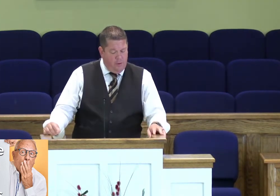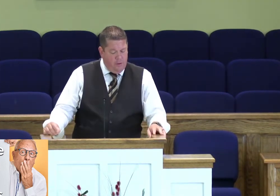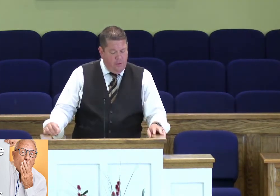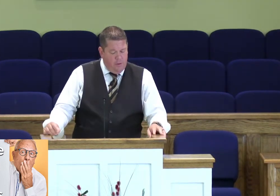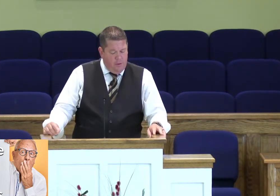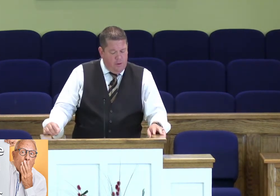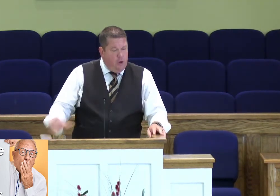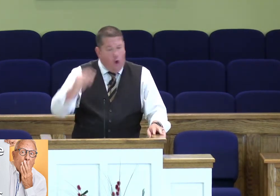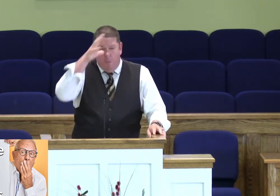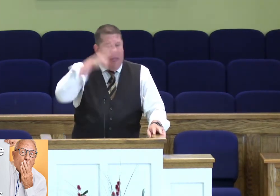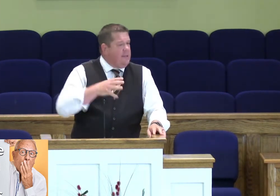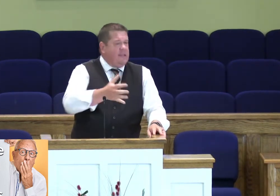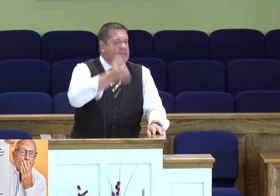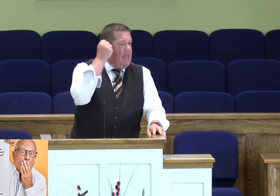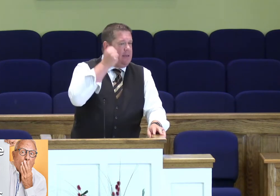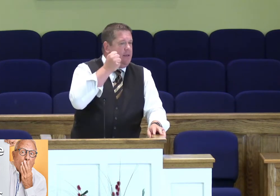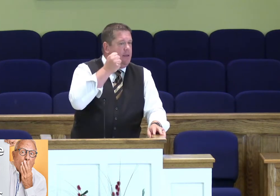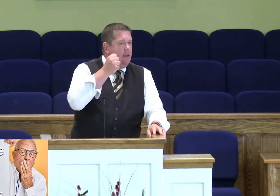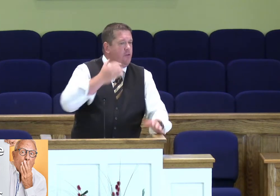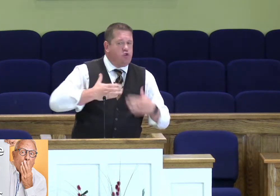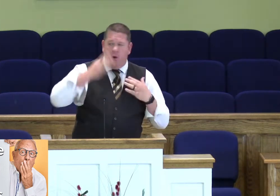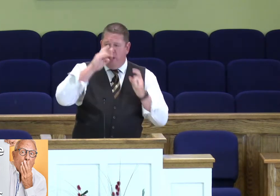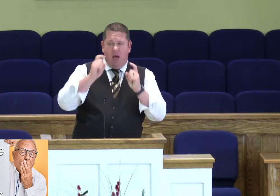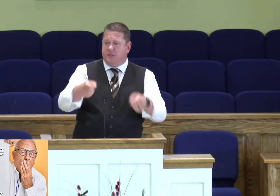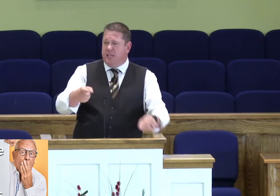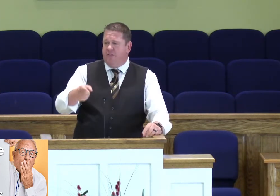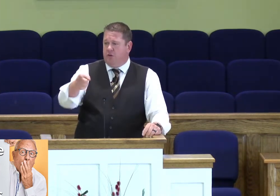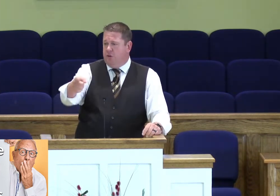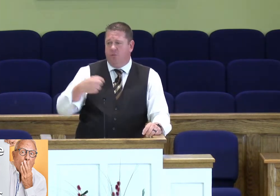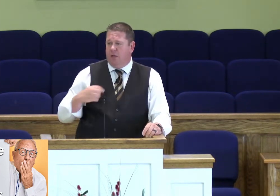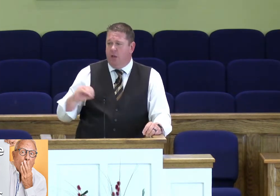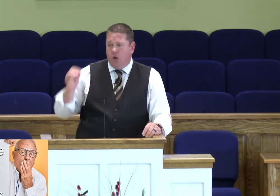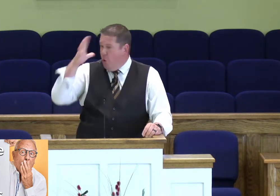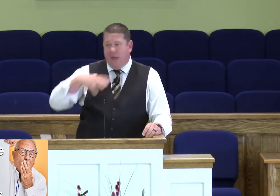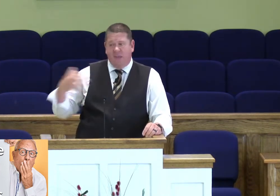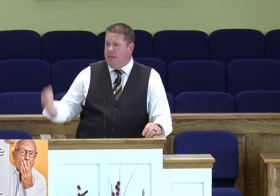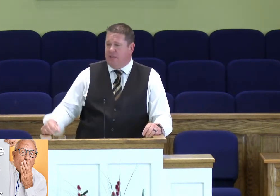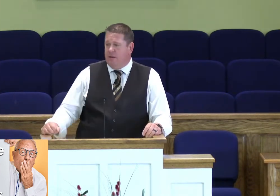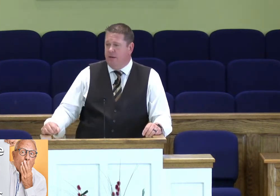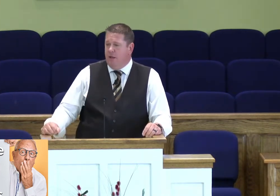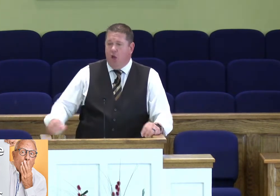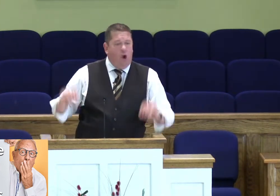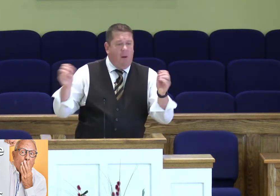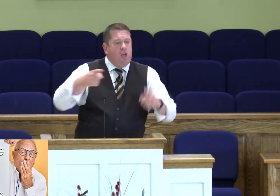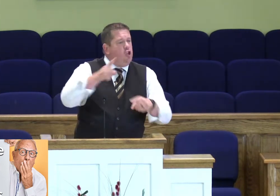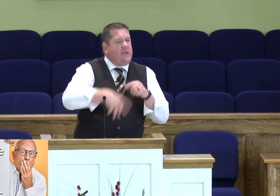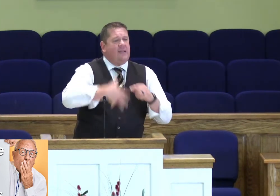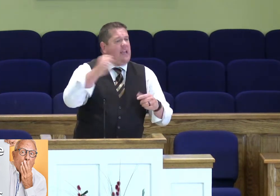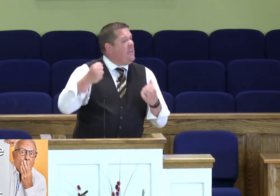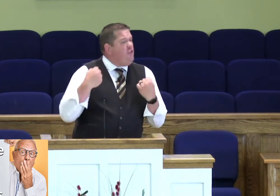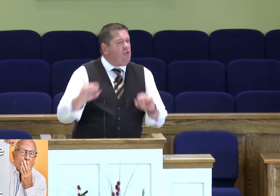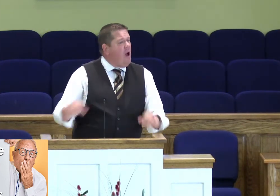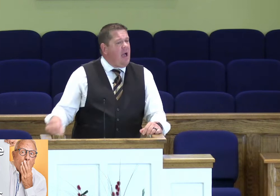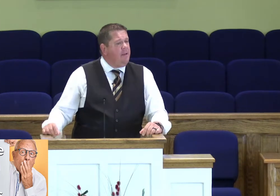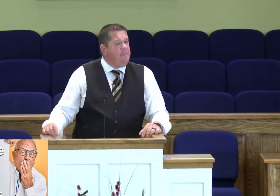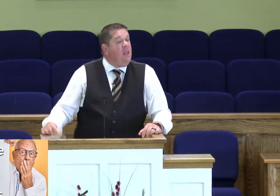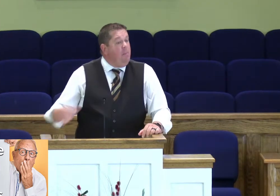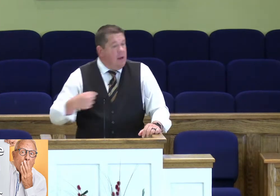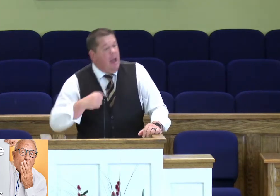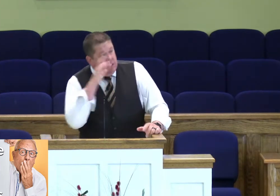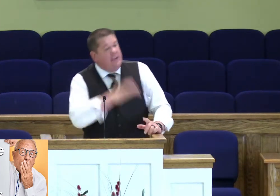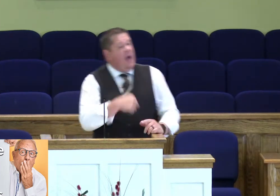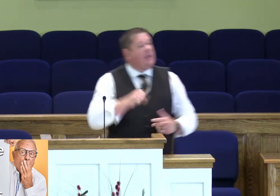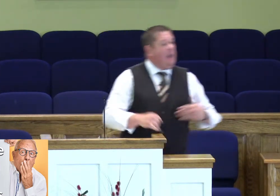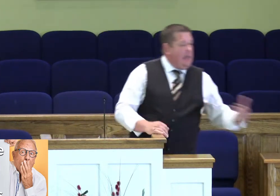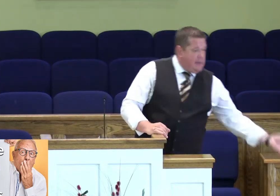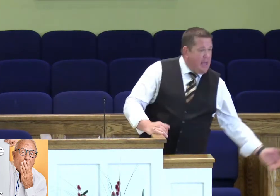evermore. No man can take the joy that God has given to you and me. No man can take it. Nobody. You can't take it if you try.